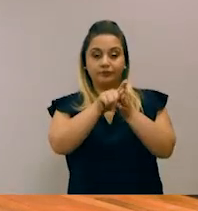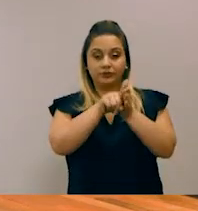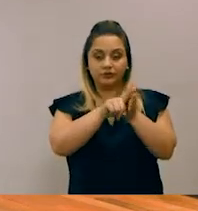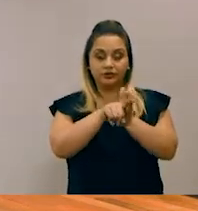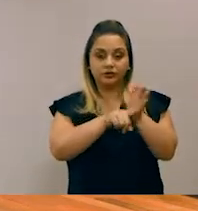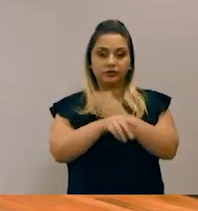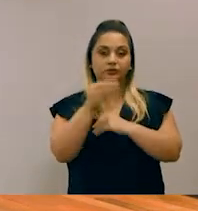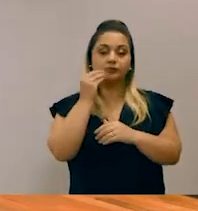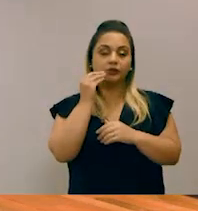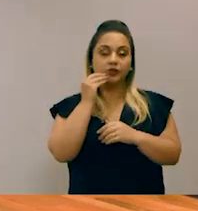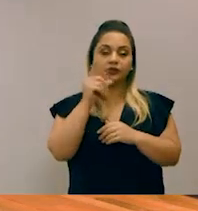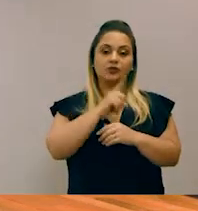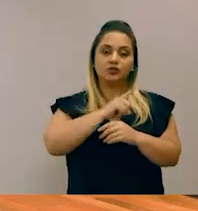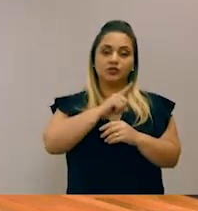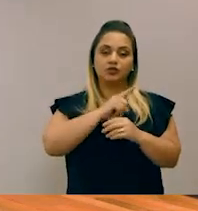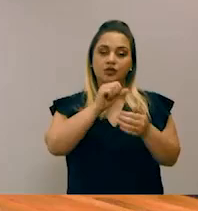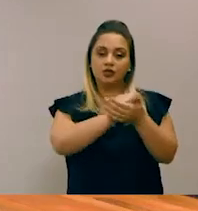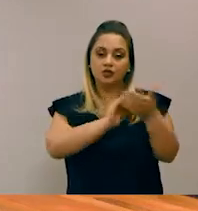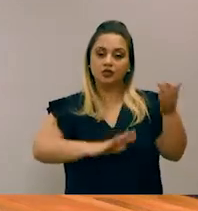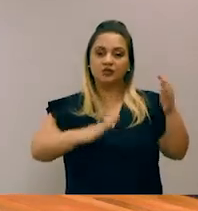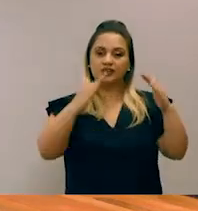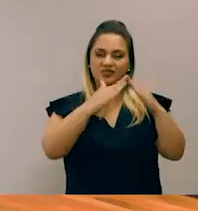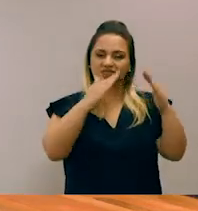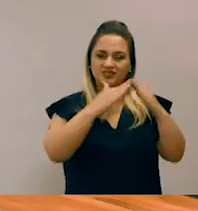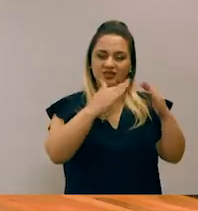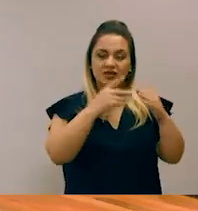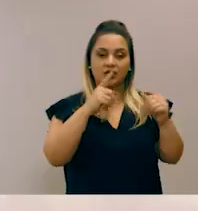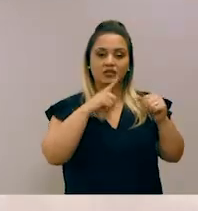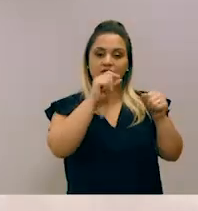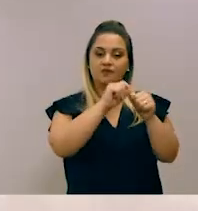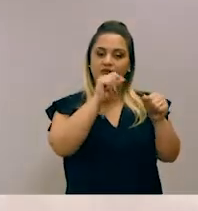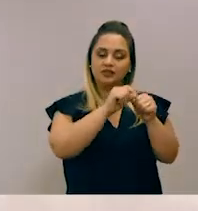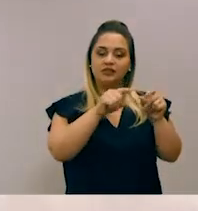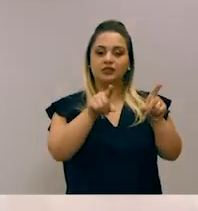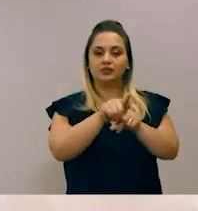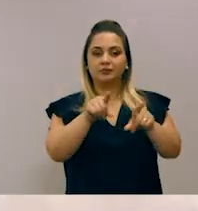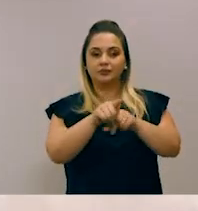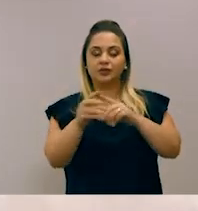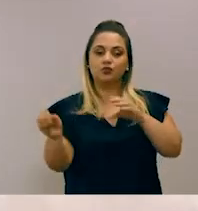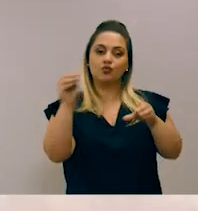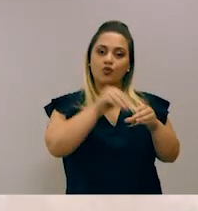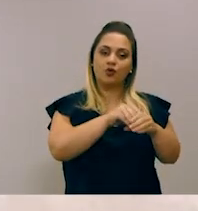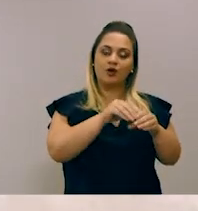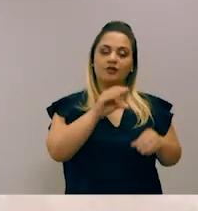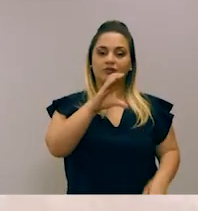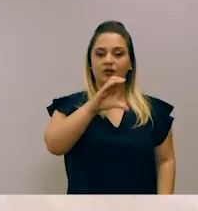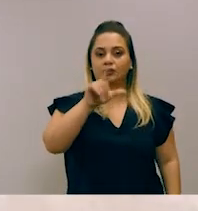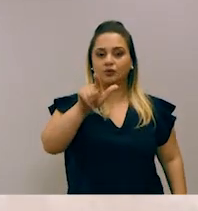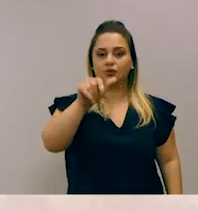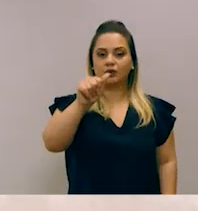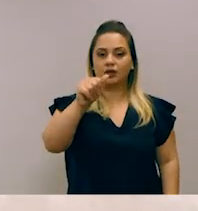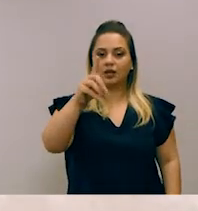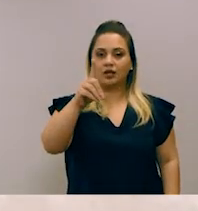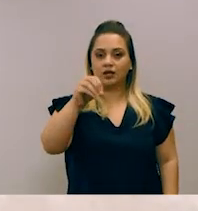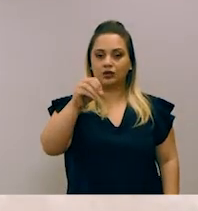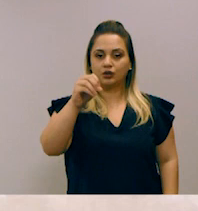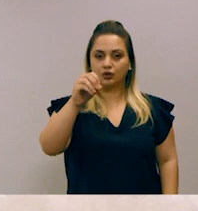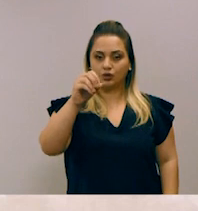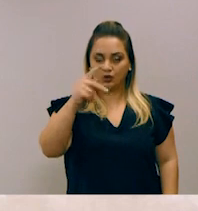laboratory. So as I had my homework, I would apply it in CloudOp.